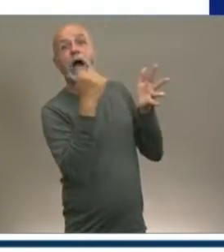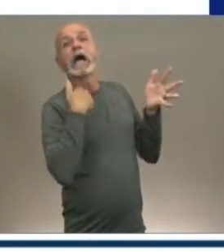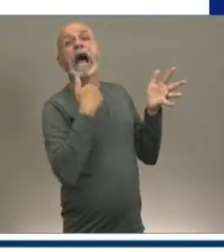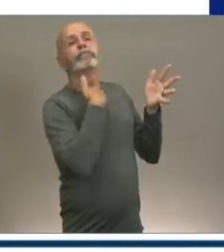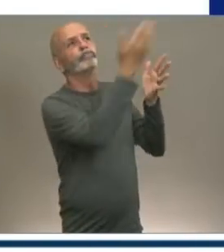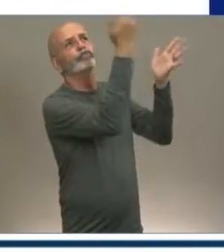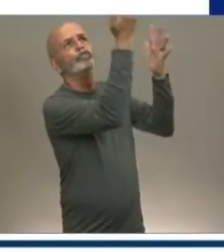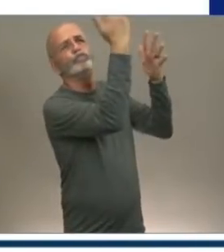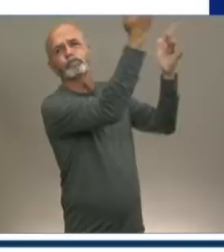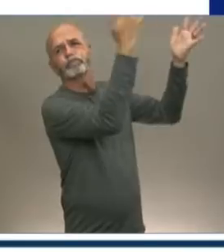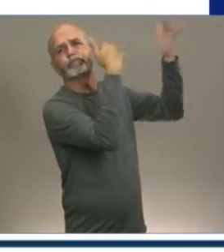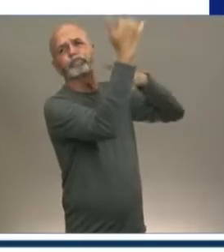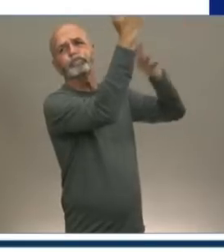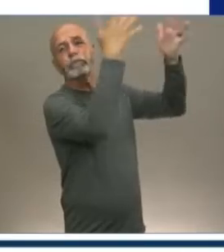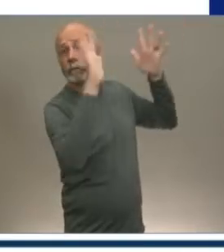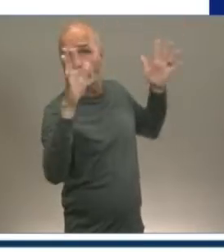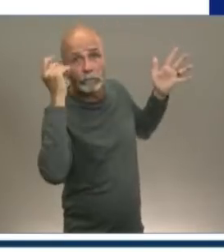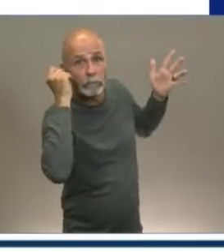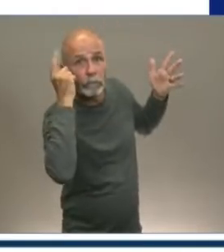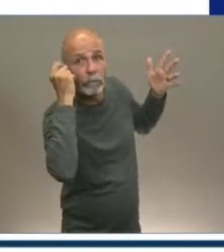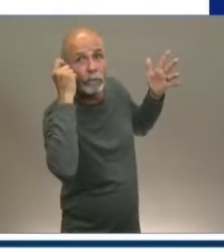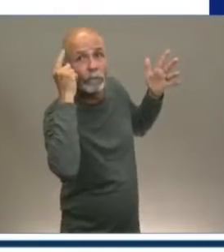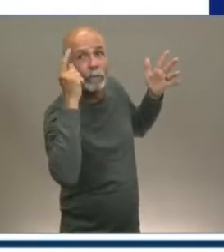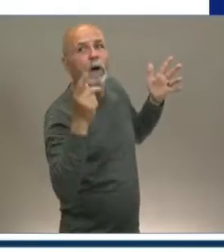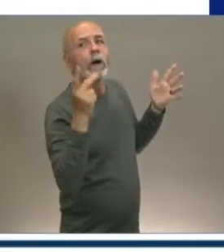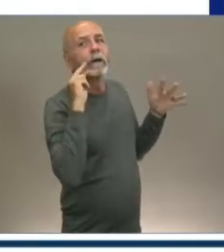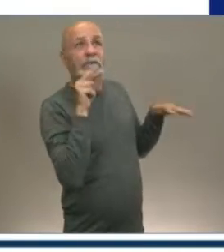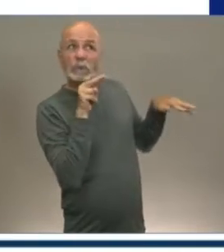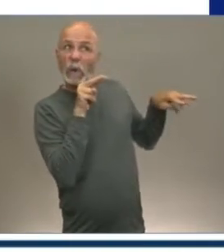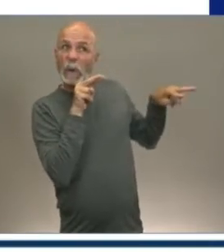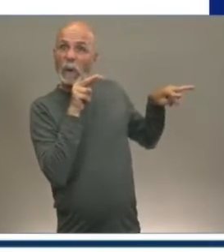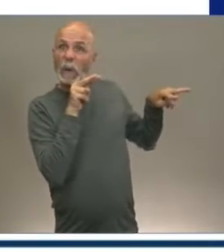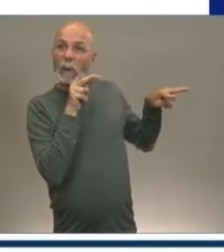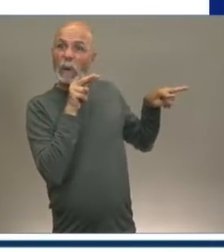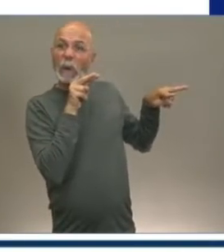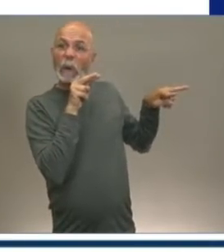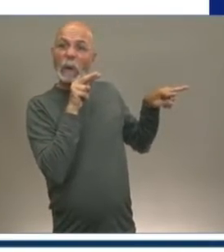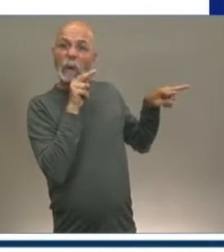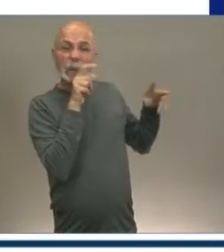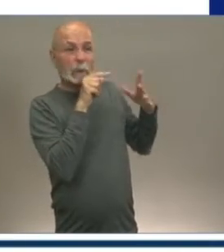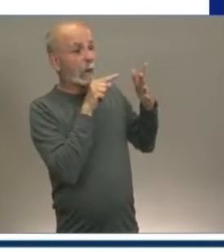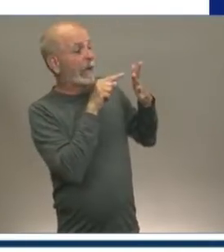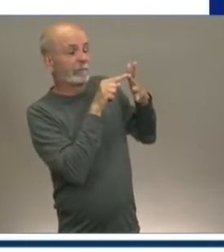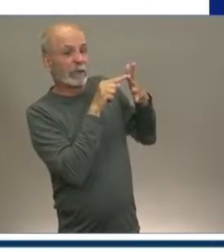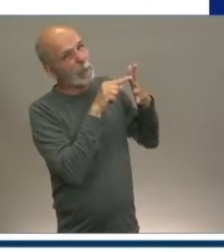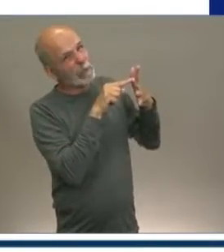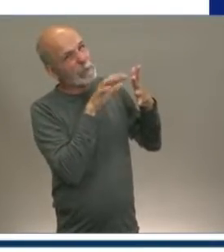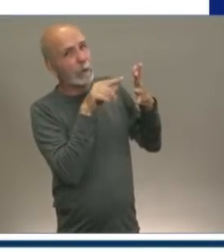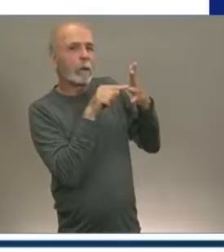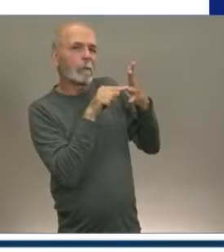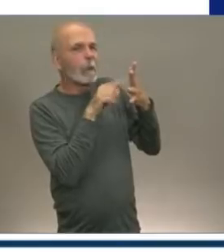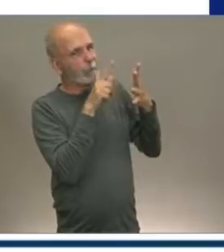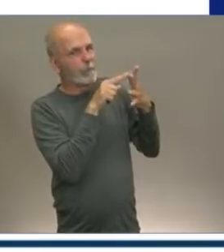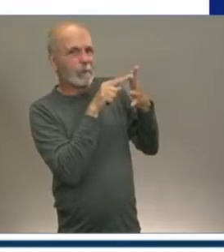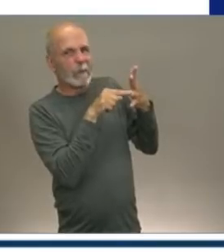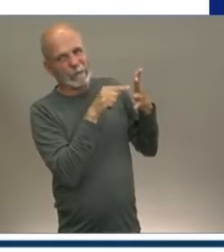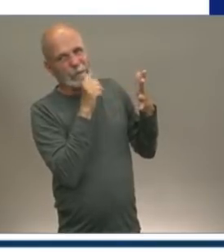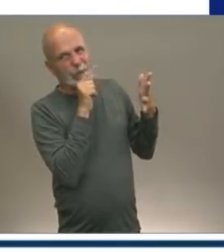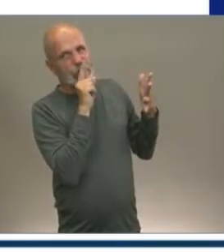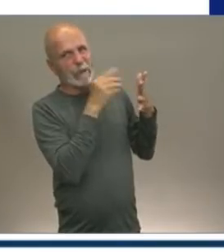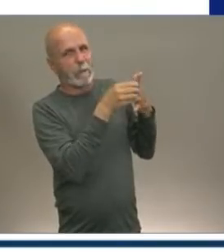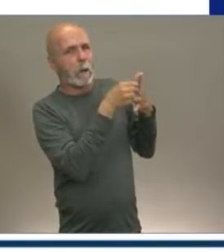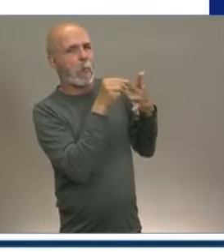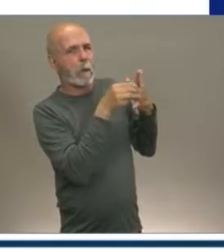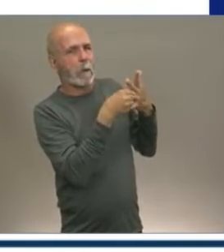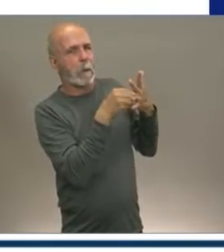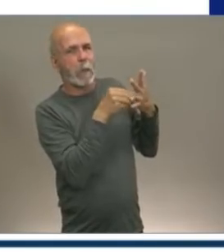always said we will be flexible with looking at Phase 3 and 4, and that's weeks away. So things can change, and we're hoping that the